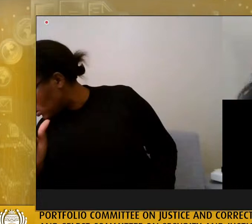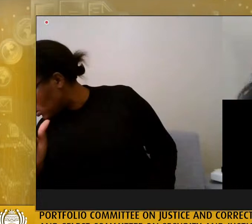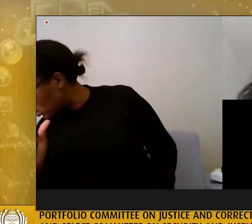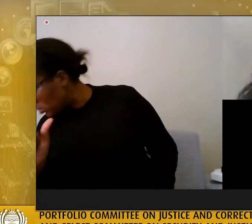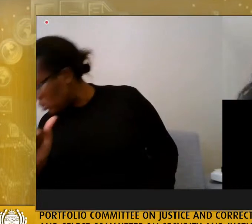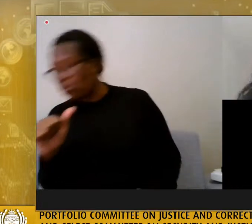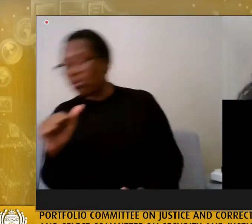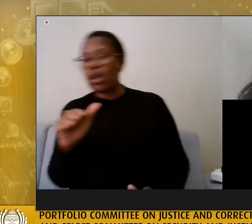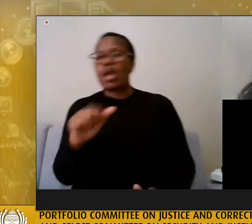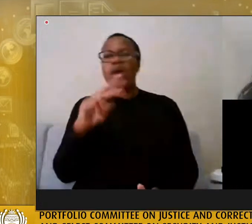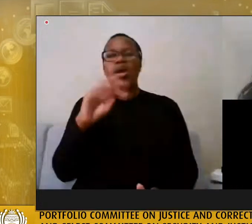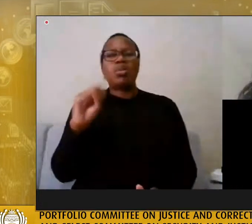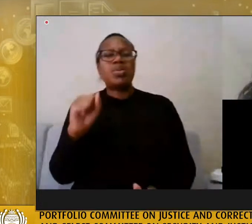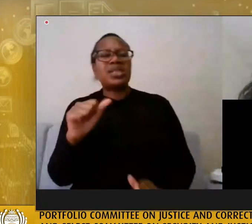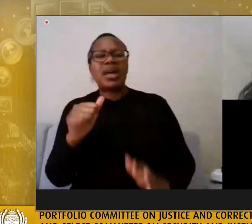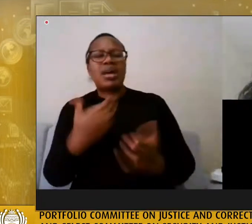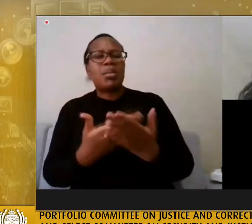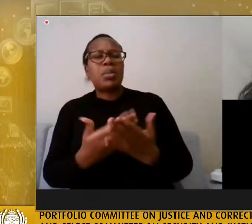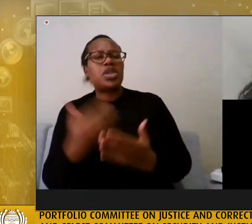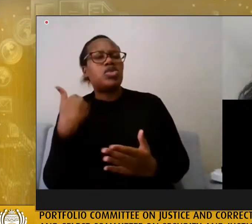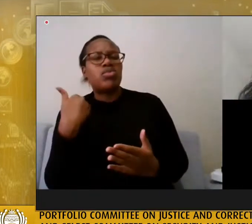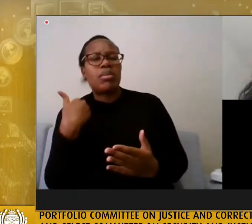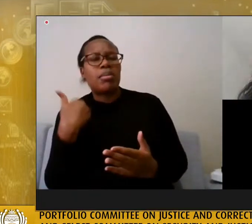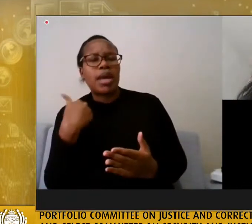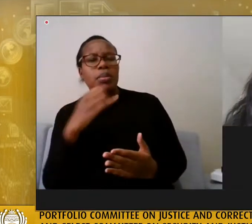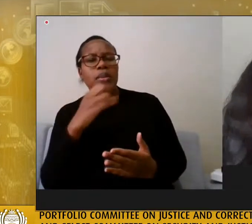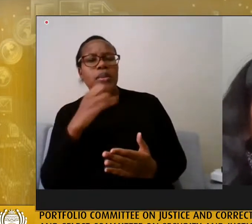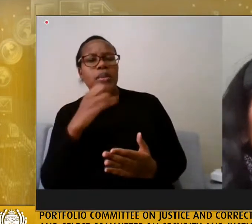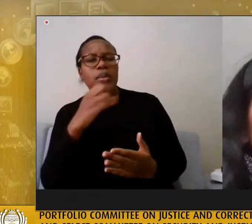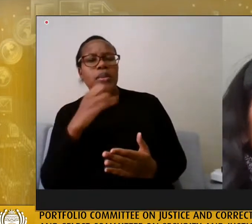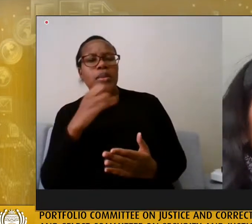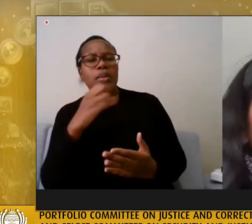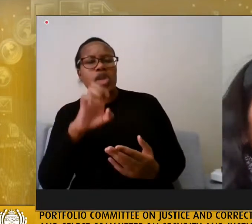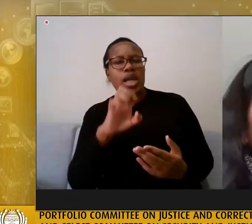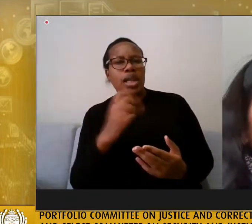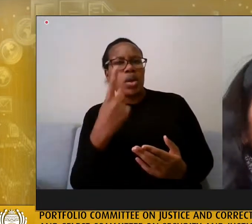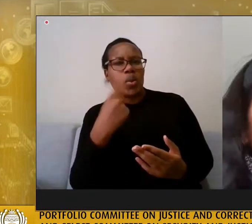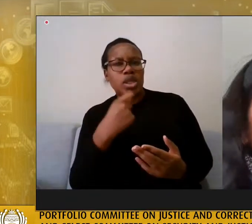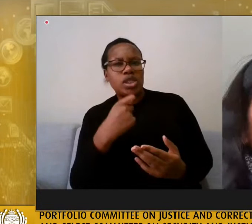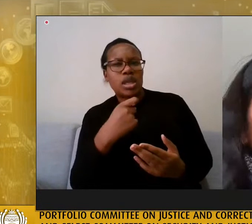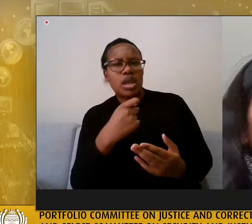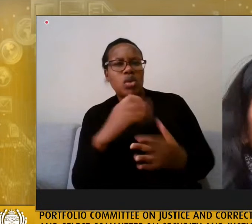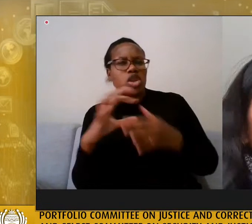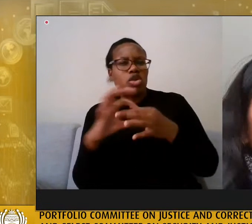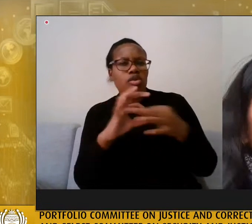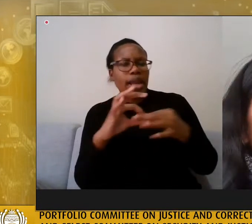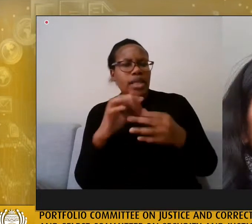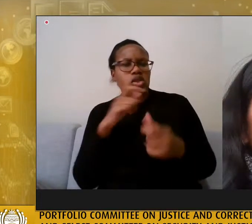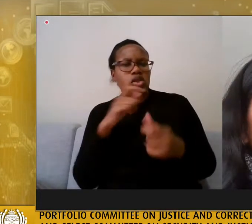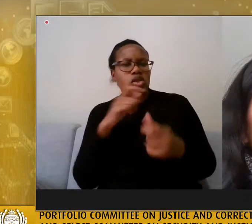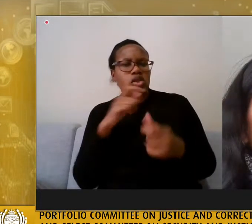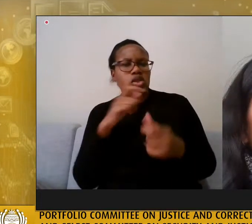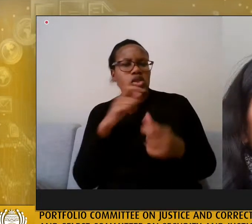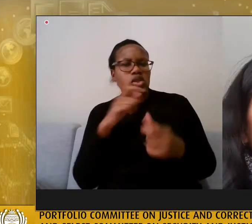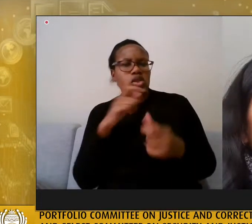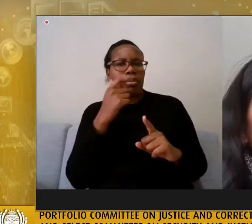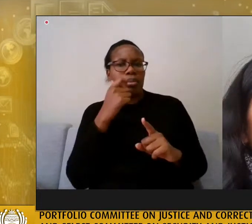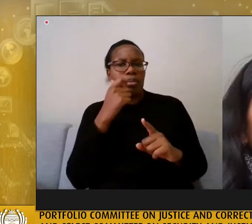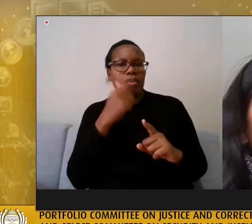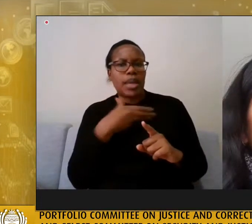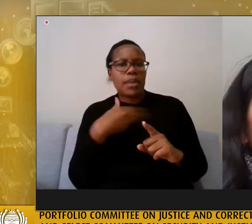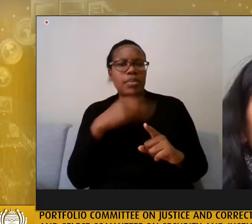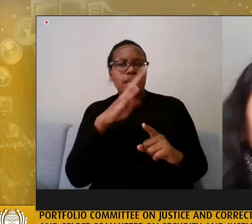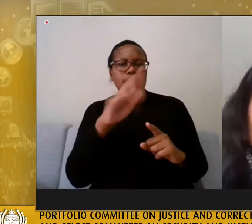put forward by Honourable Jele? I think it was in relation to the comments that were made by Ms. Batoy, but if you can just